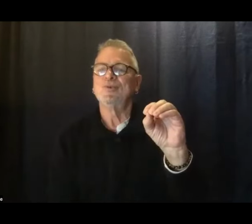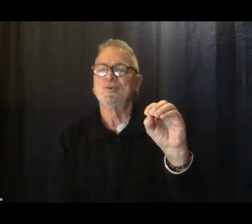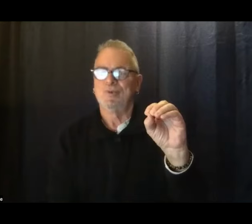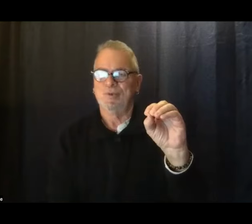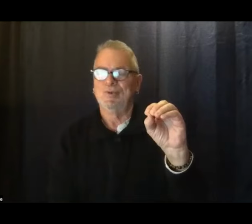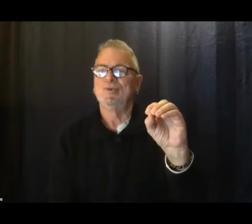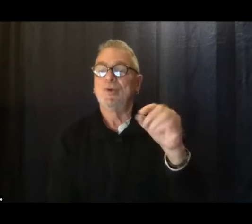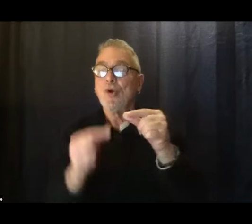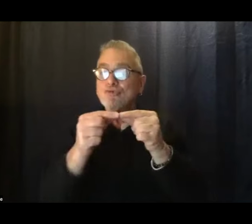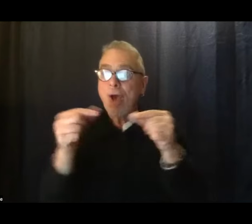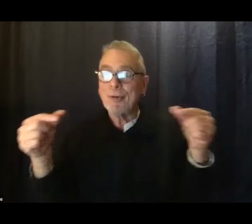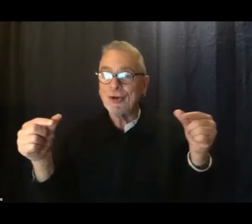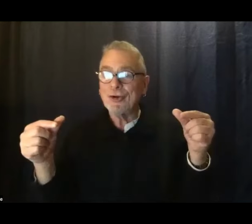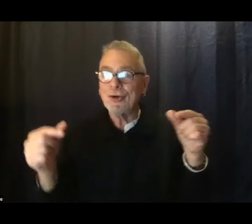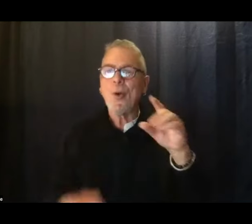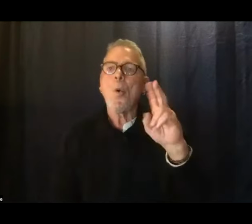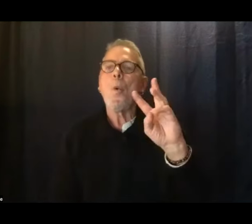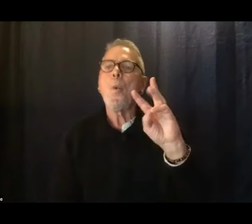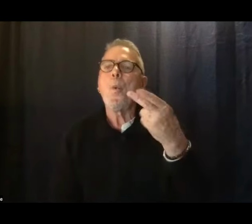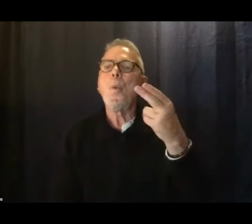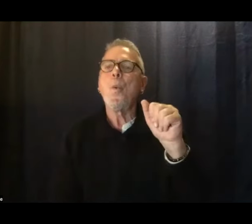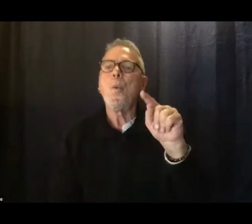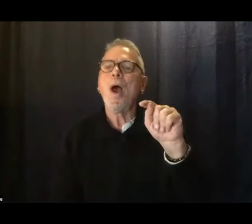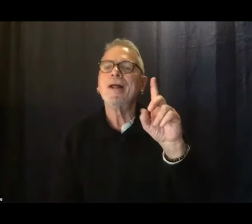Now the English word is D-O.